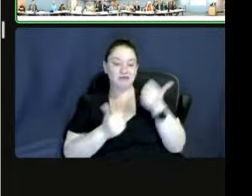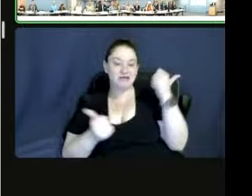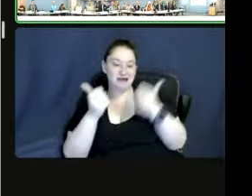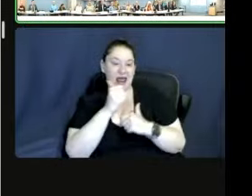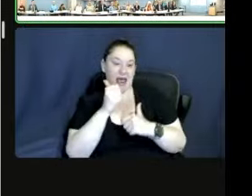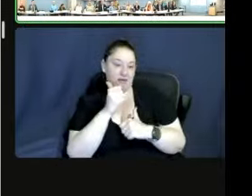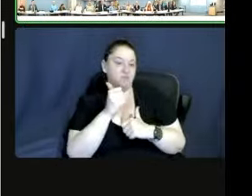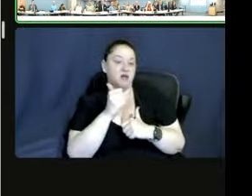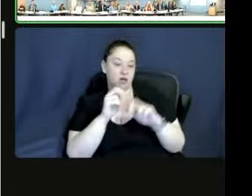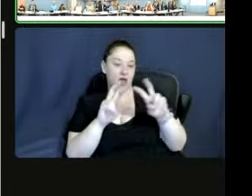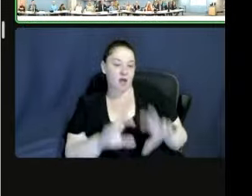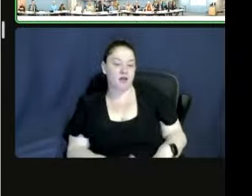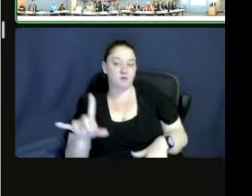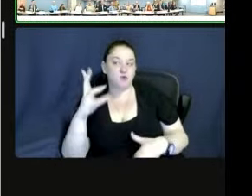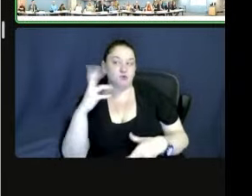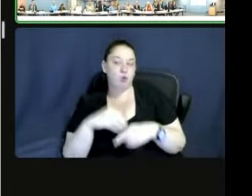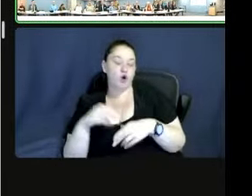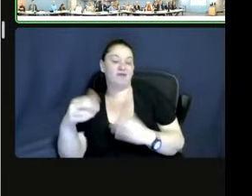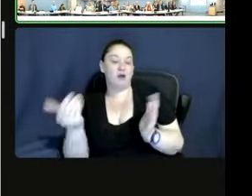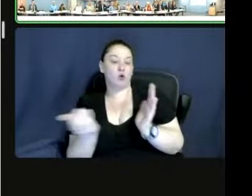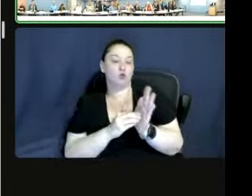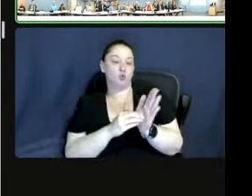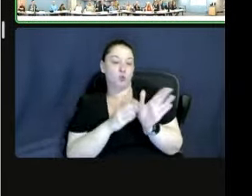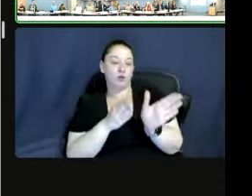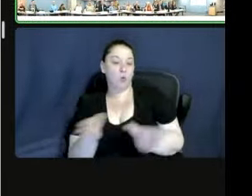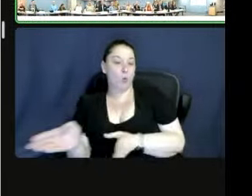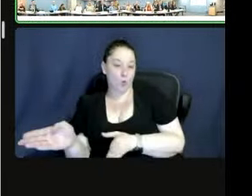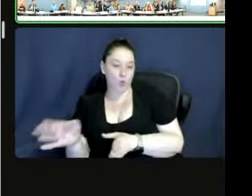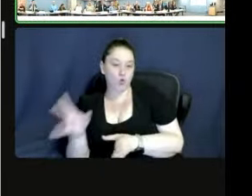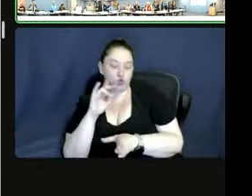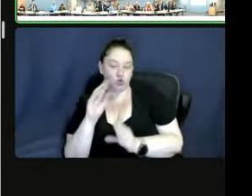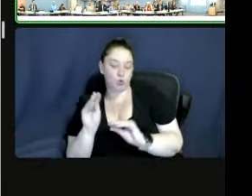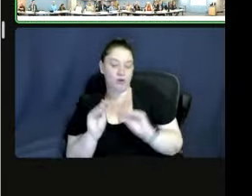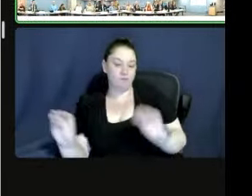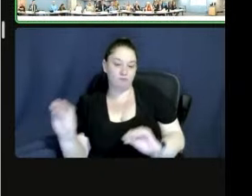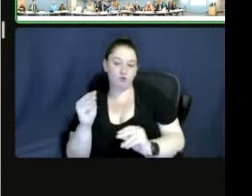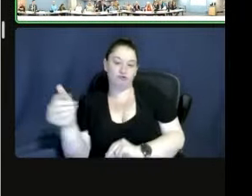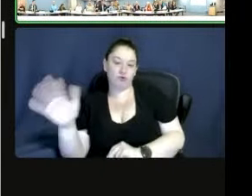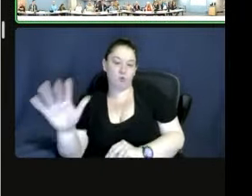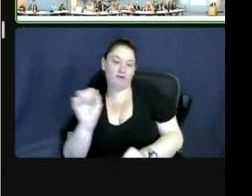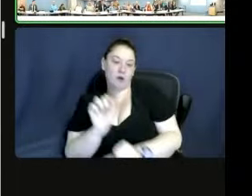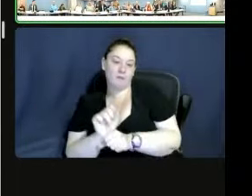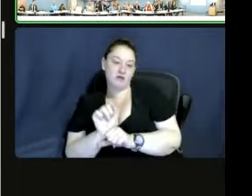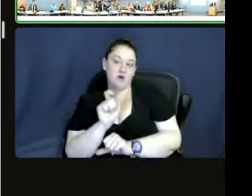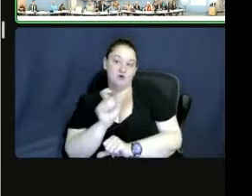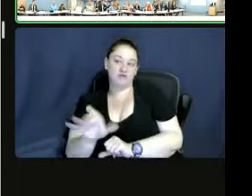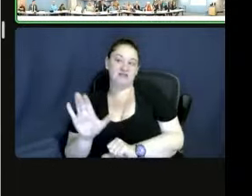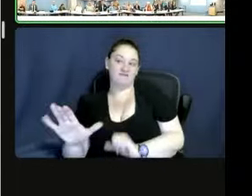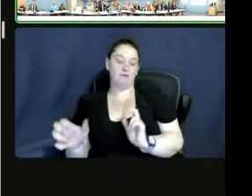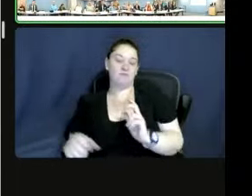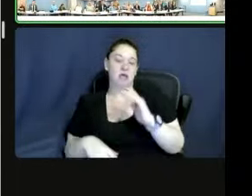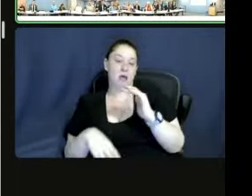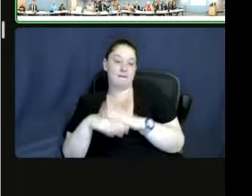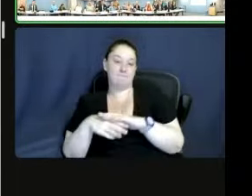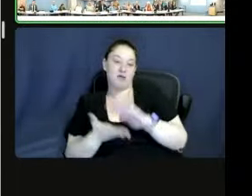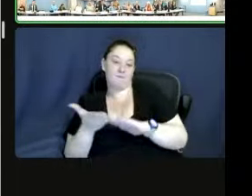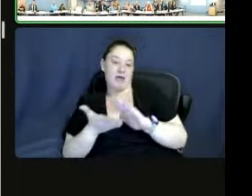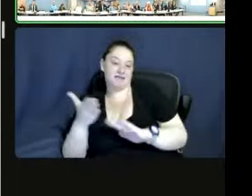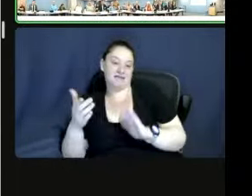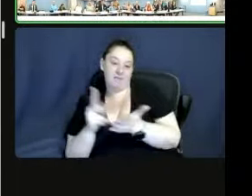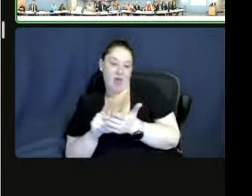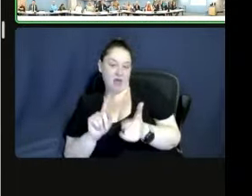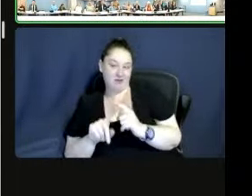urban development department that was part of their reorg. So we moved a couple of their positions, and this was to give them some capacity back.